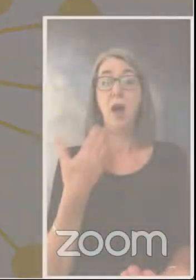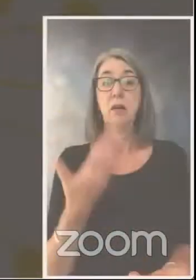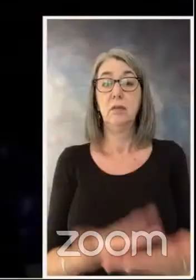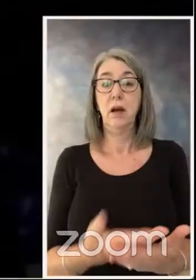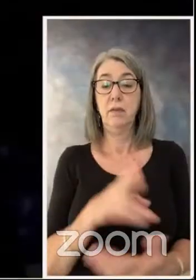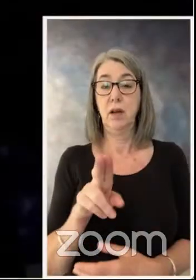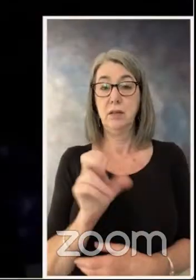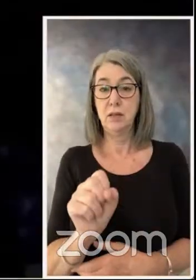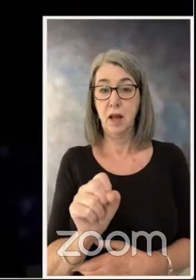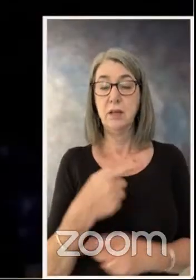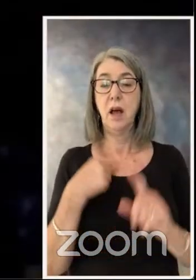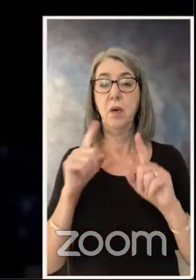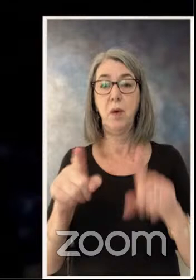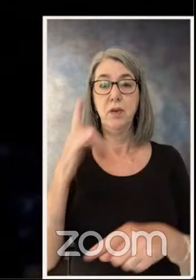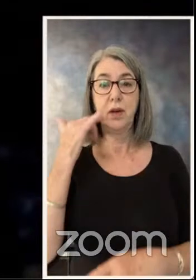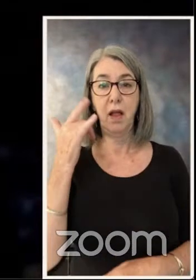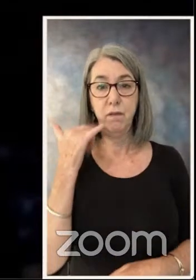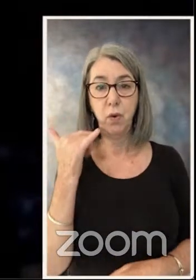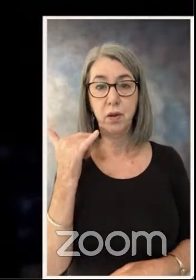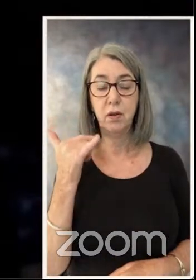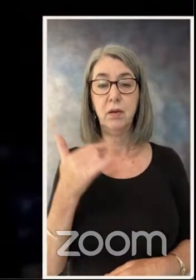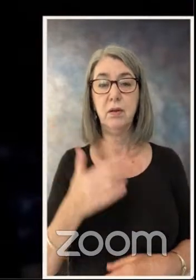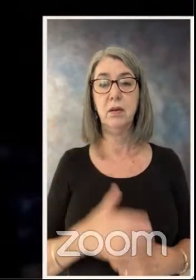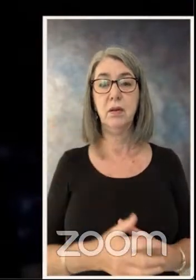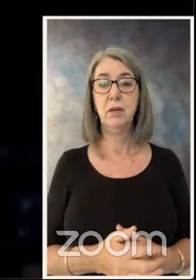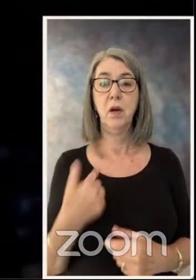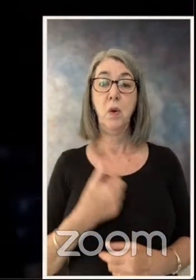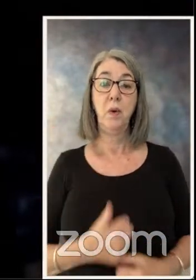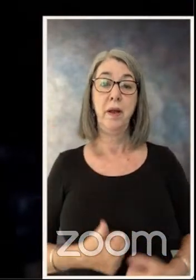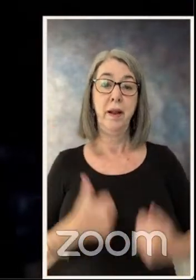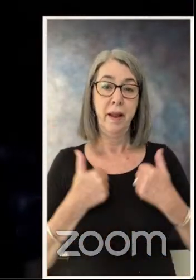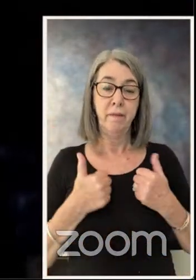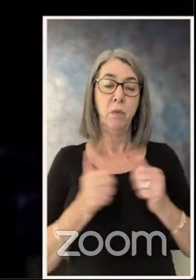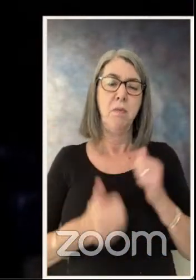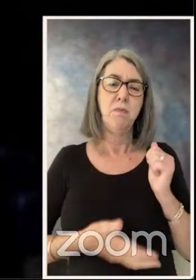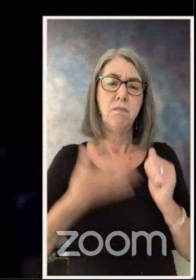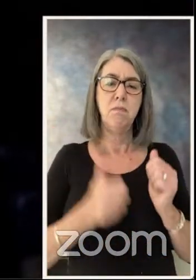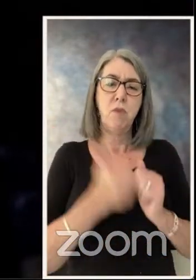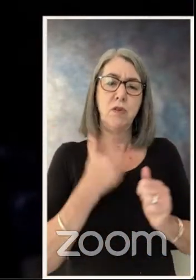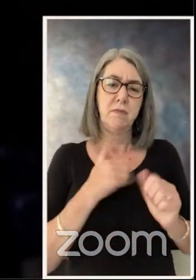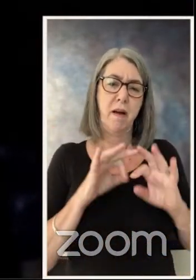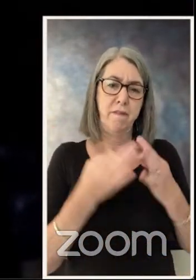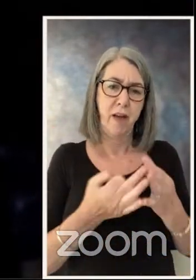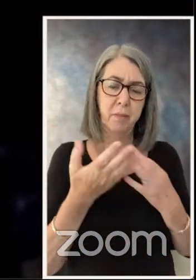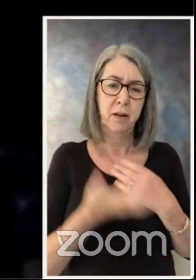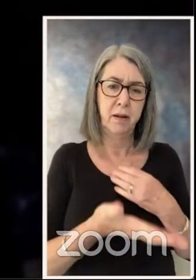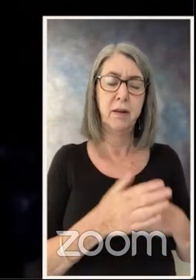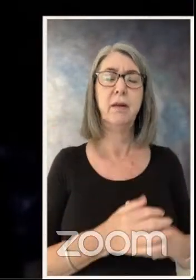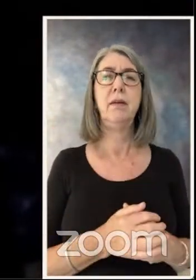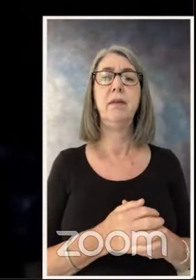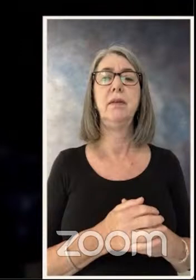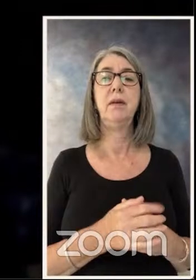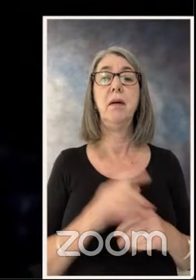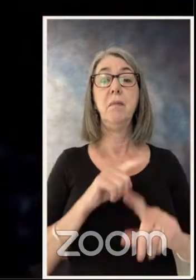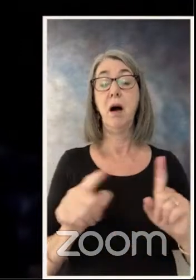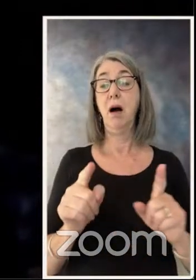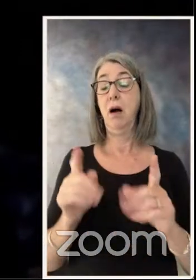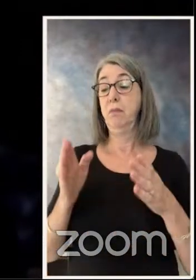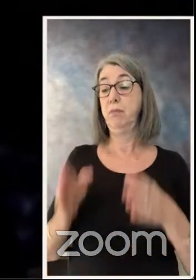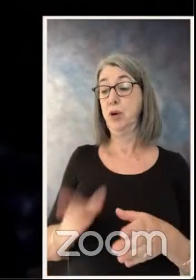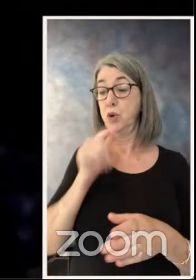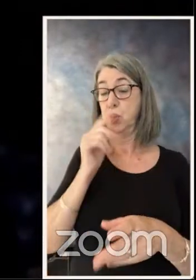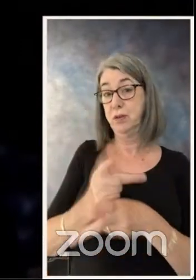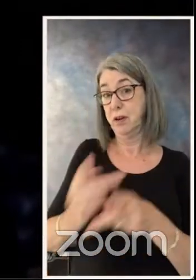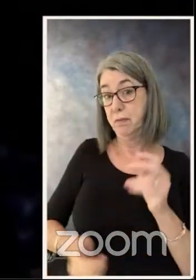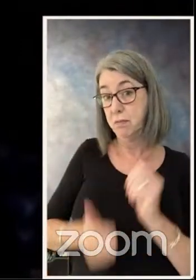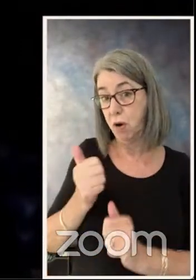When I got to the States, I ended up going to California, and we lived there with most of my family. But the main person